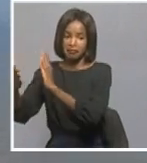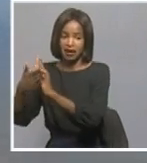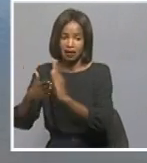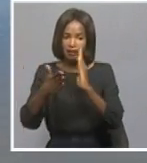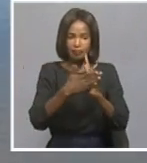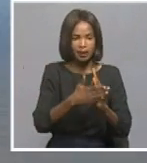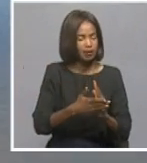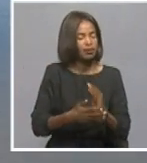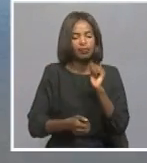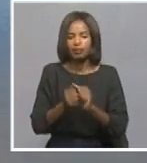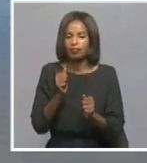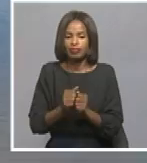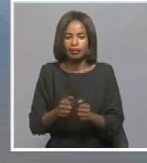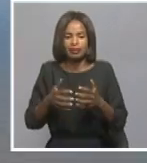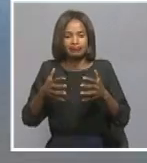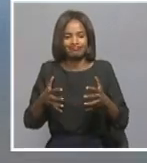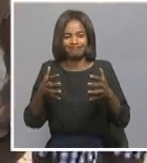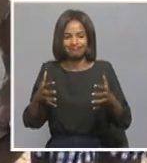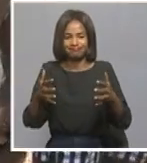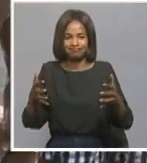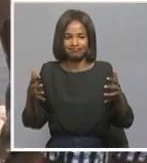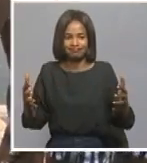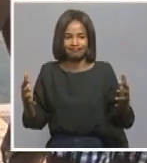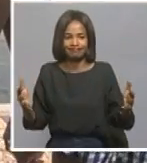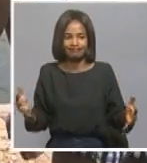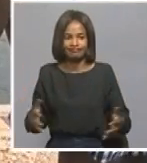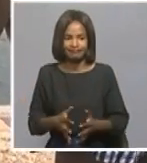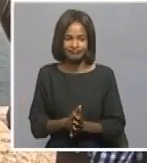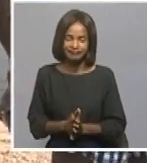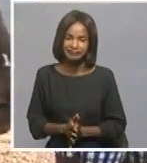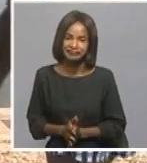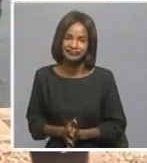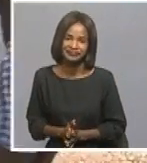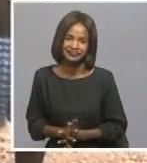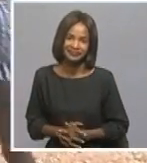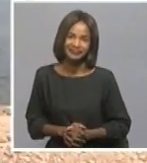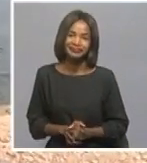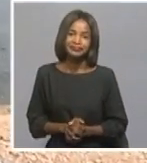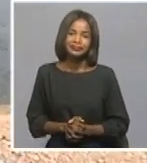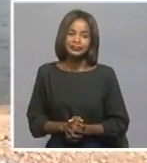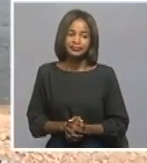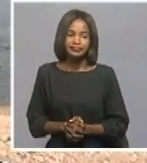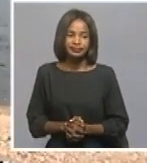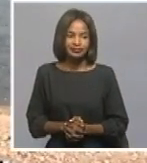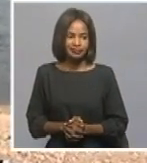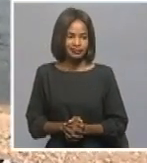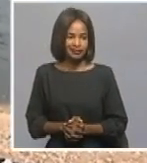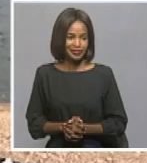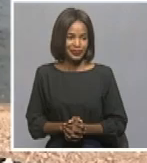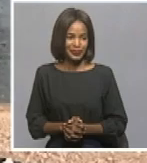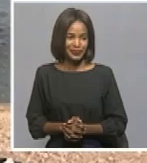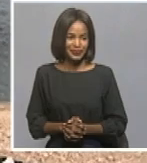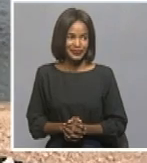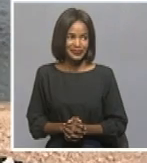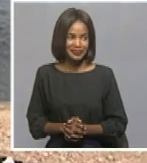already vulnerable situation at Impalila Island worse. Sidilo Mviana, NBC News, Katimamlilo.